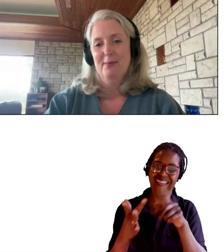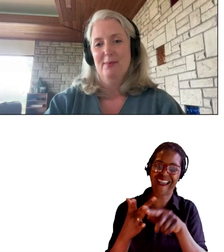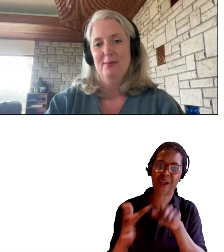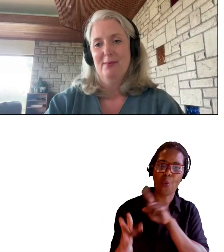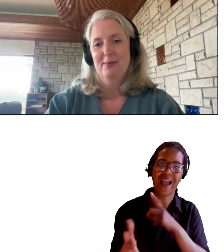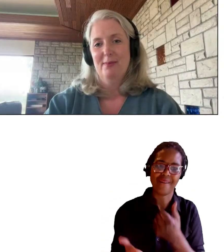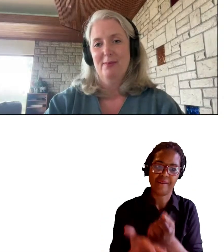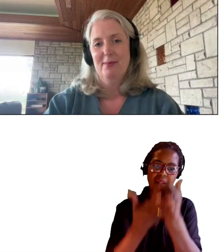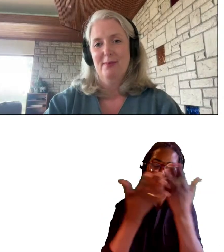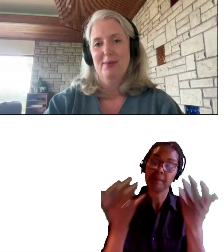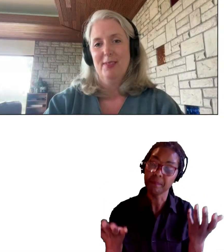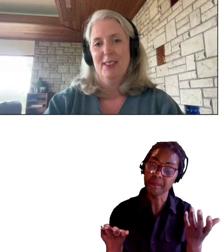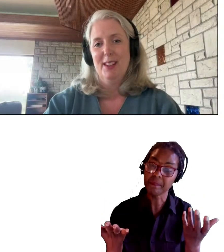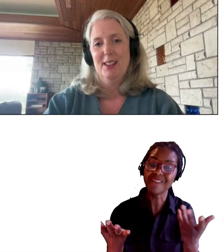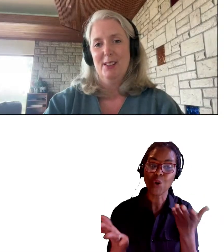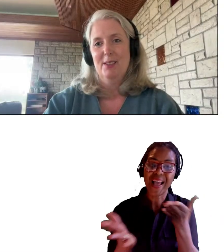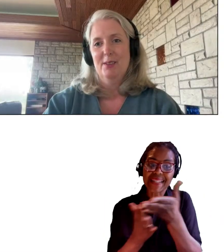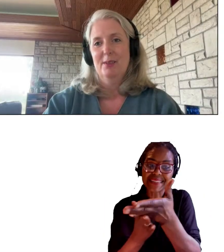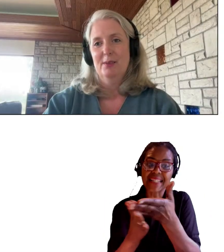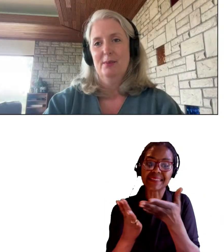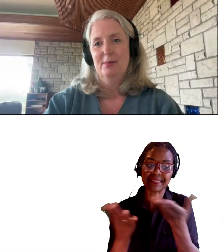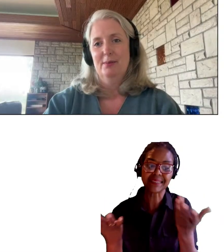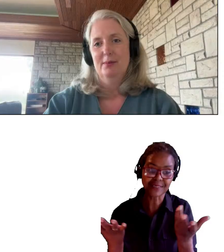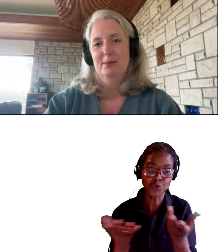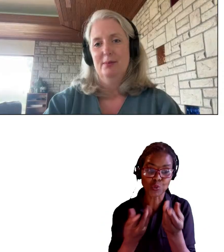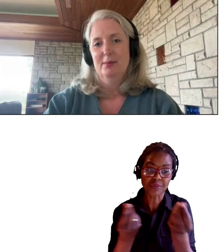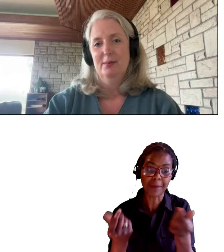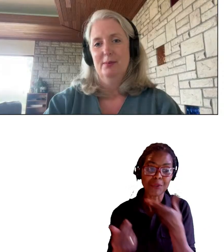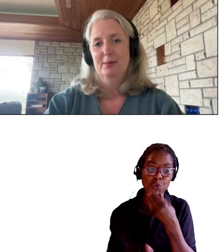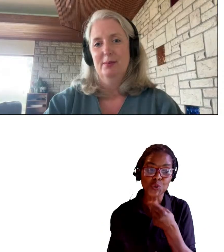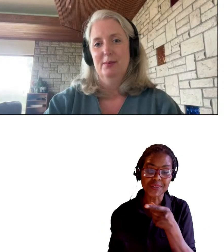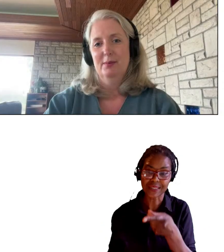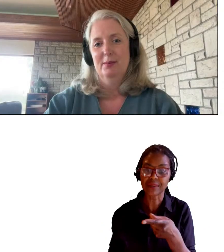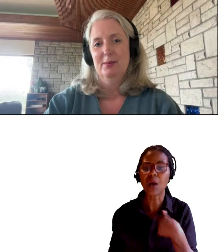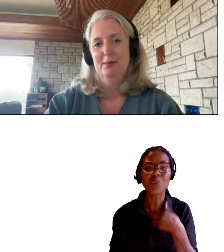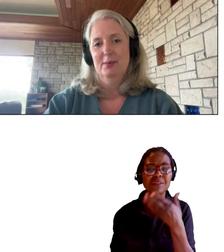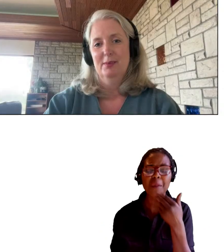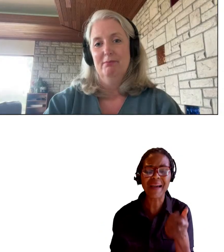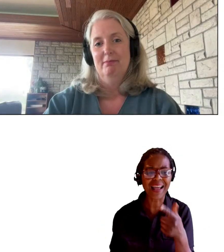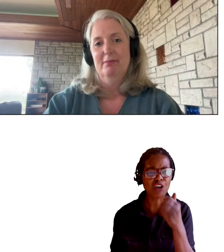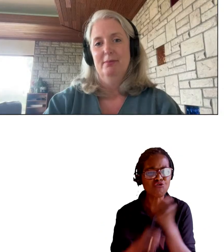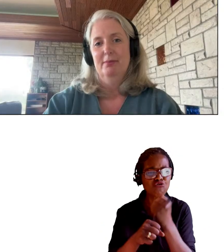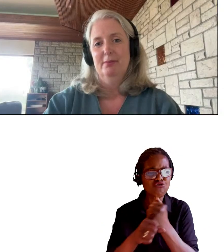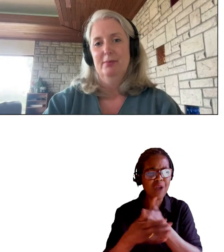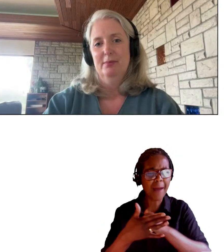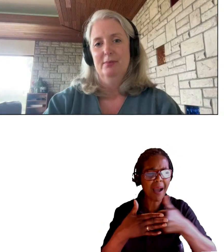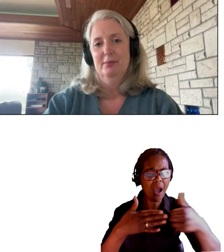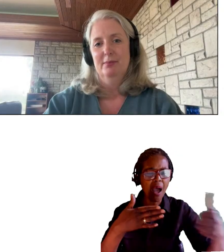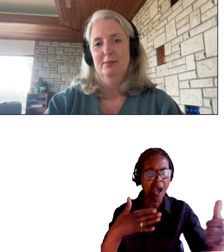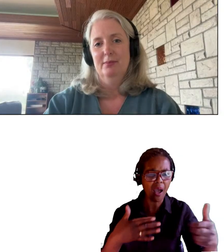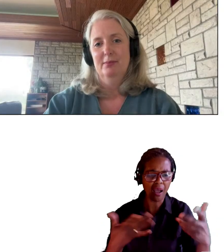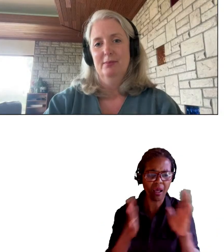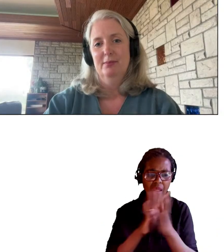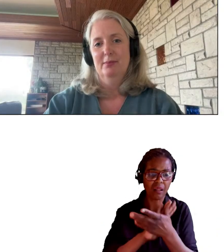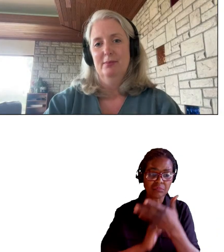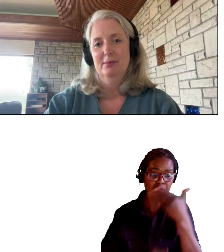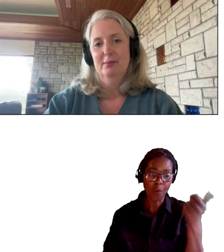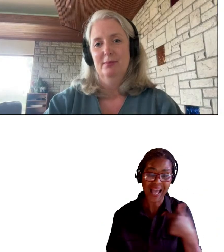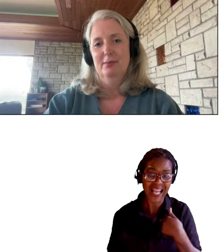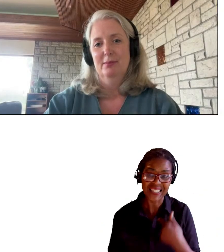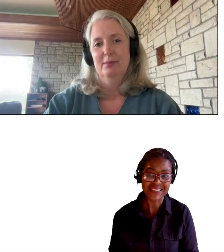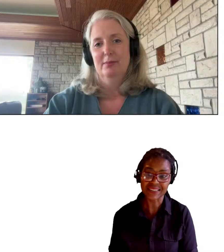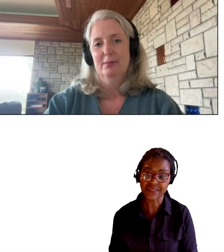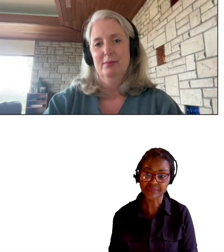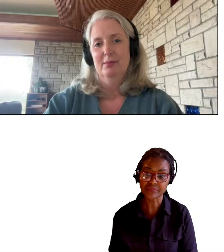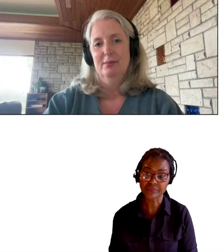Yeah, this is for accessibility. So we don't really mind about grammar or anything. You can actually also, you can